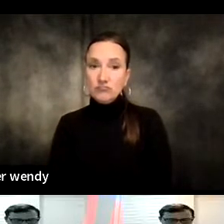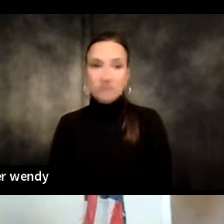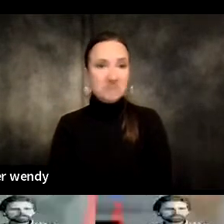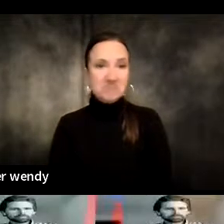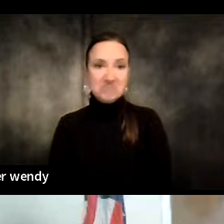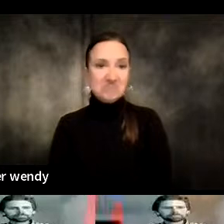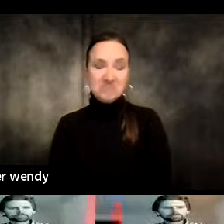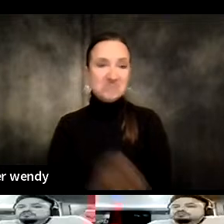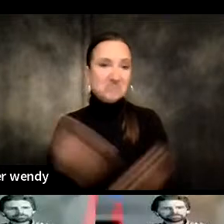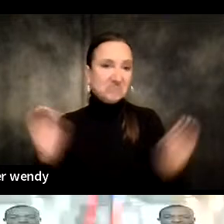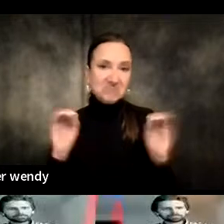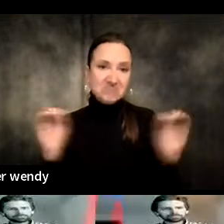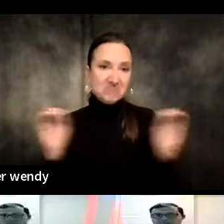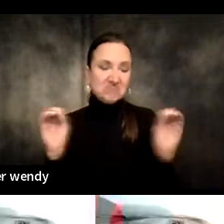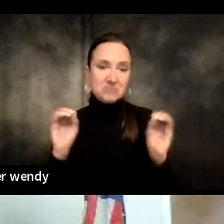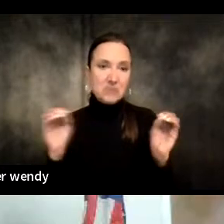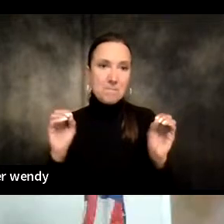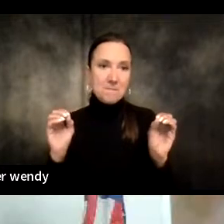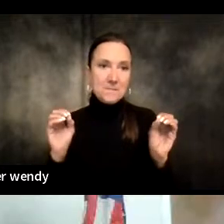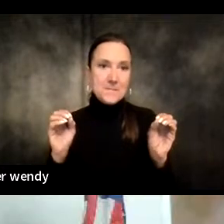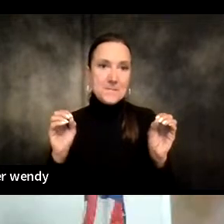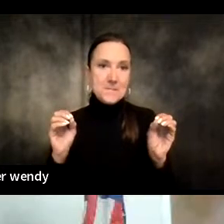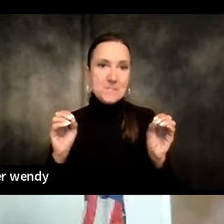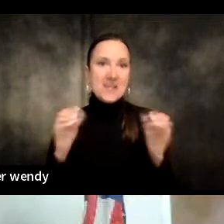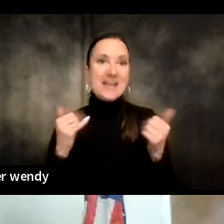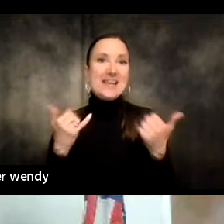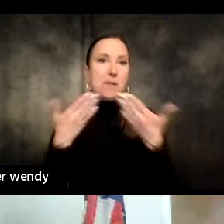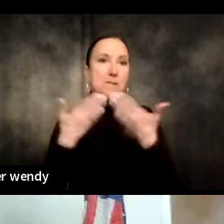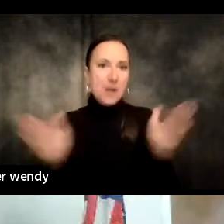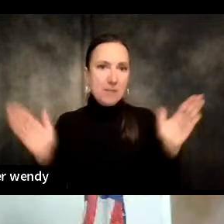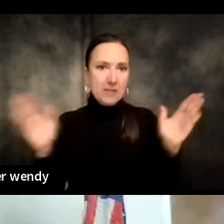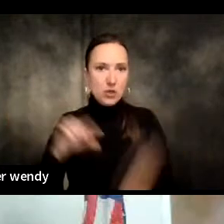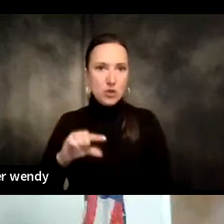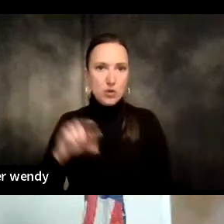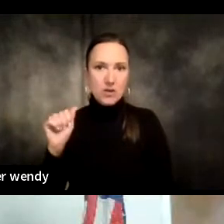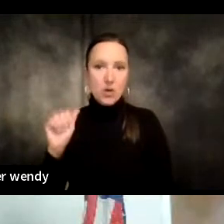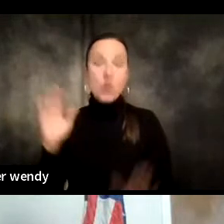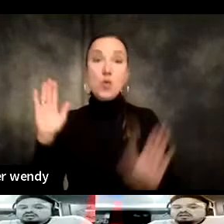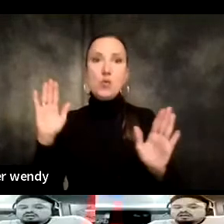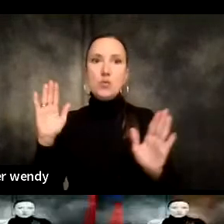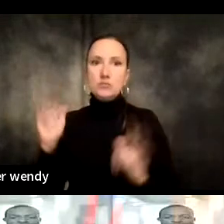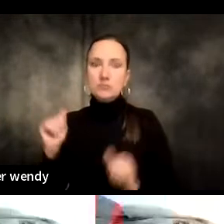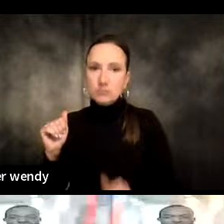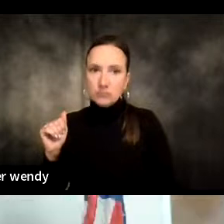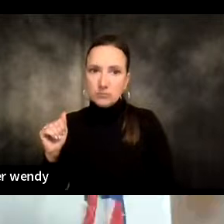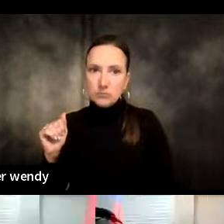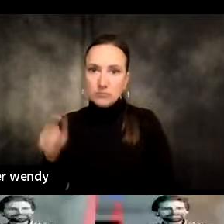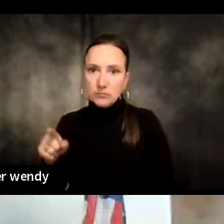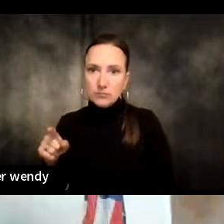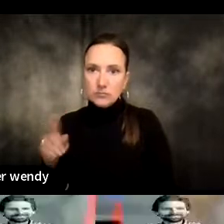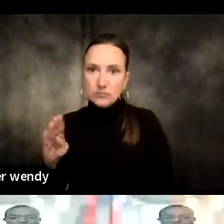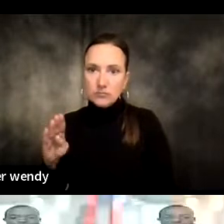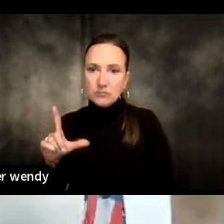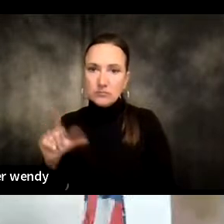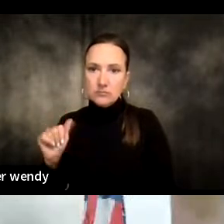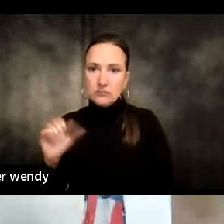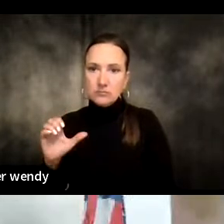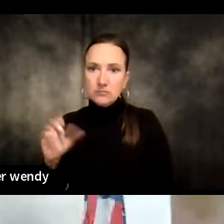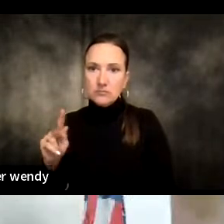Okay, none from Commissioner Blacknell. Going into the questions from the Q&A from the public. Hold on. Oh, go ahead, Commissioner.